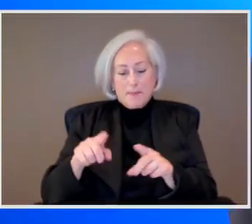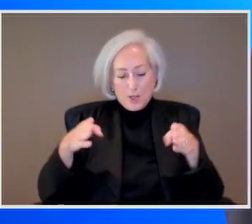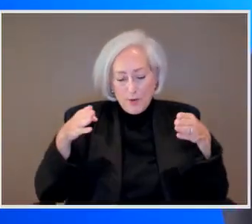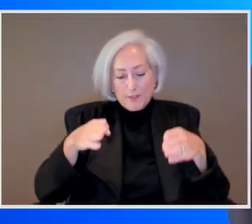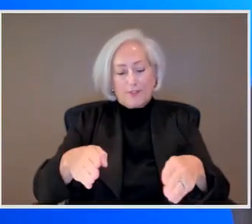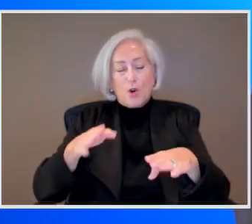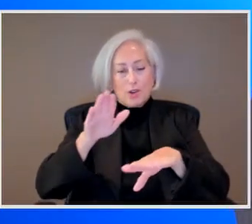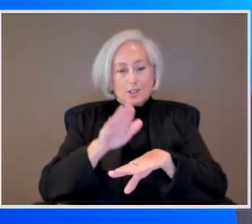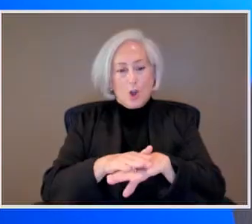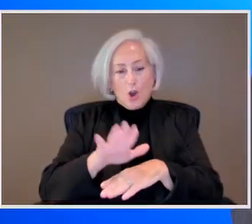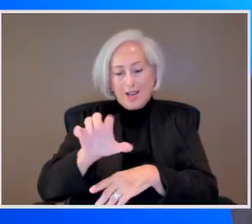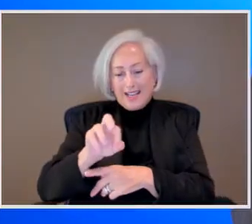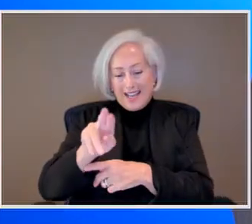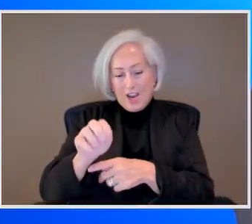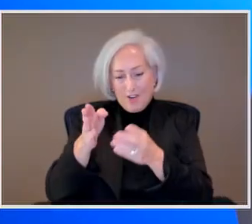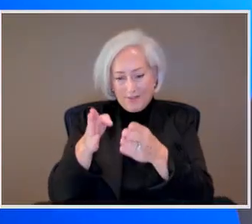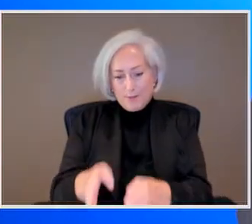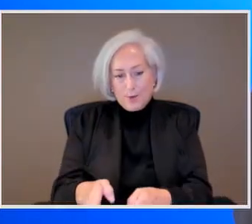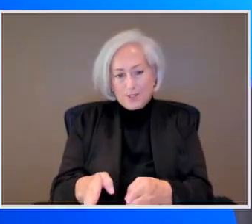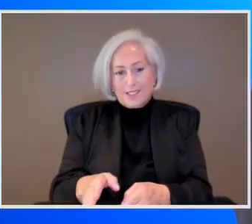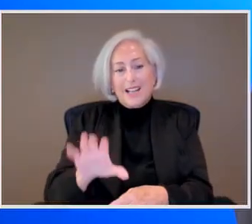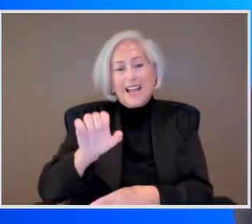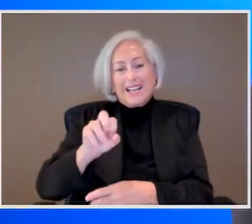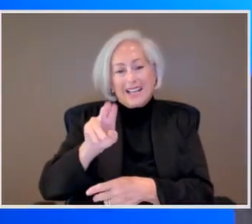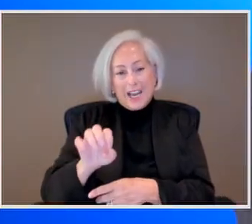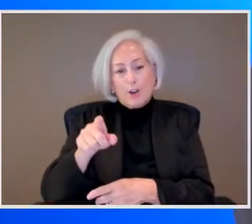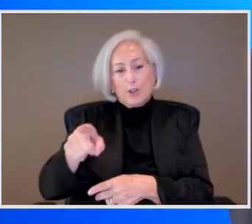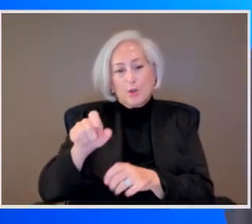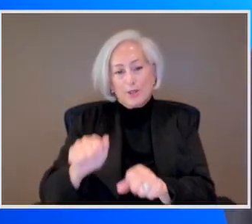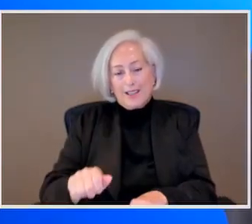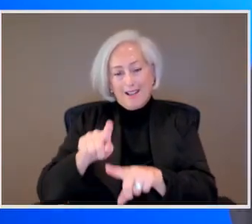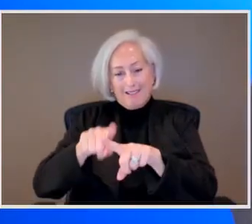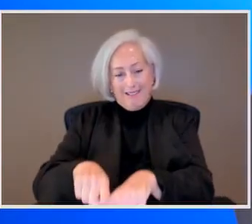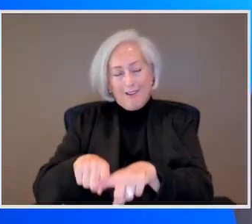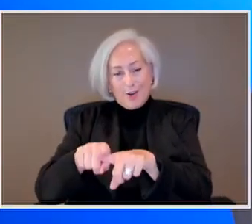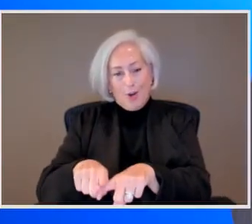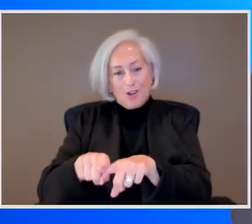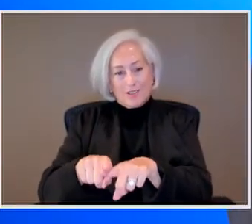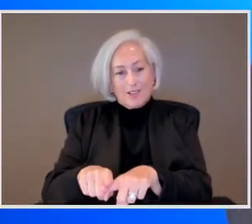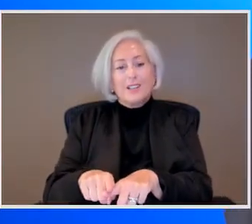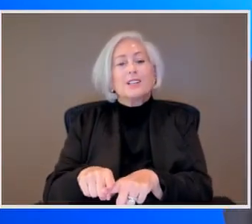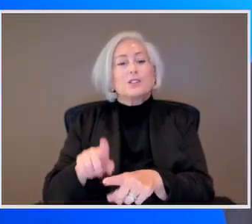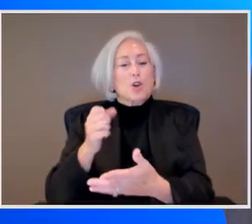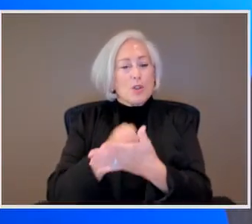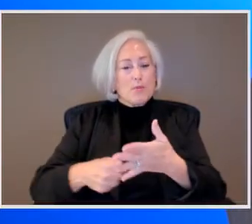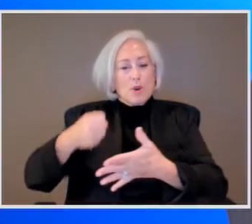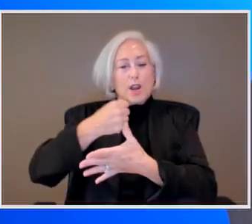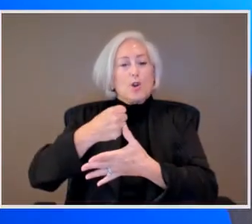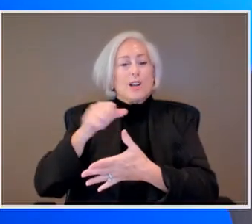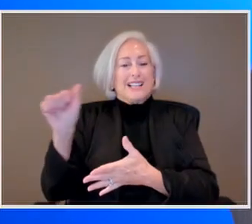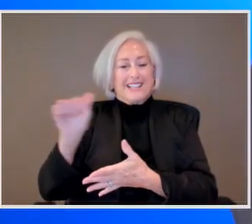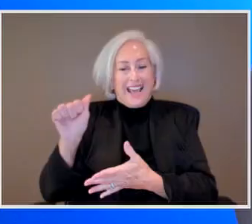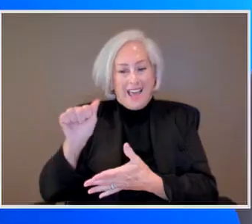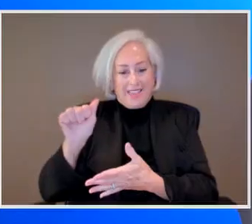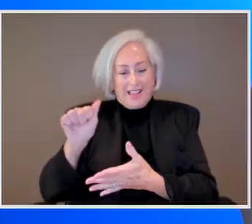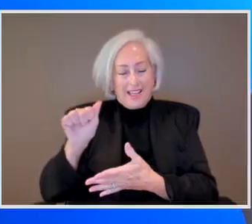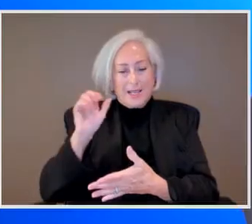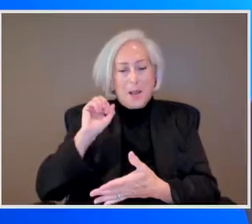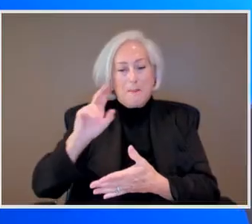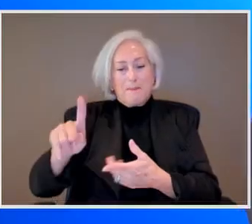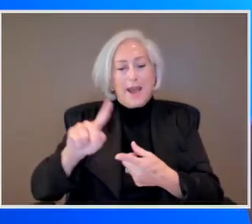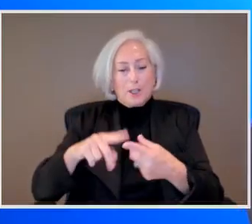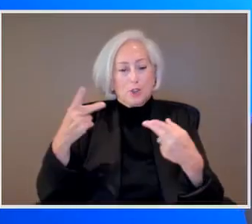So that's kind of how I gauge things, is to put the people back, or put the athletes back out onto the field safely, no matter